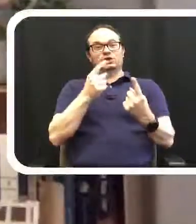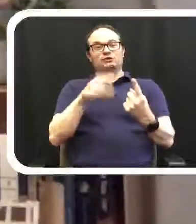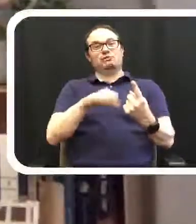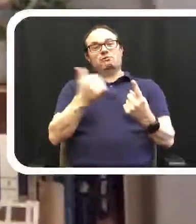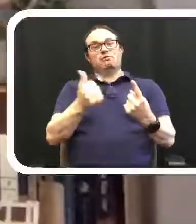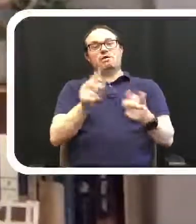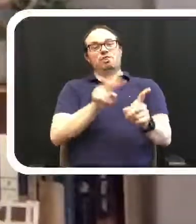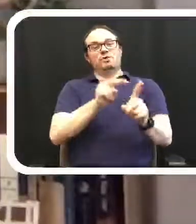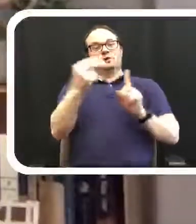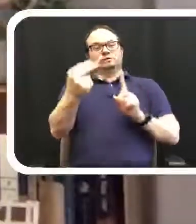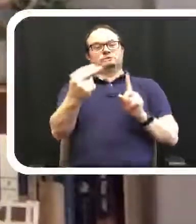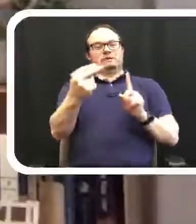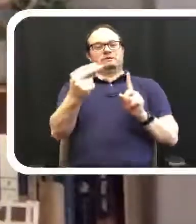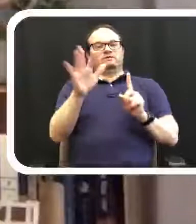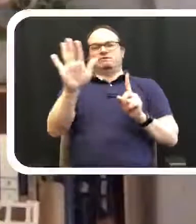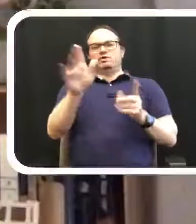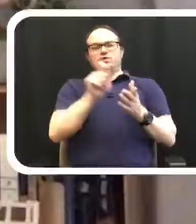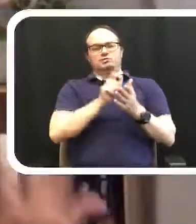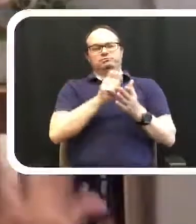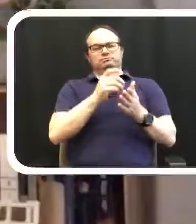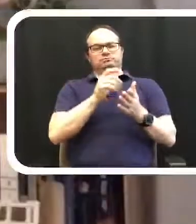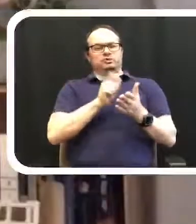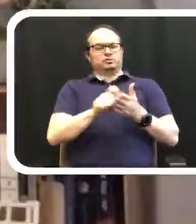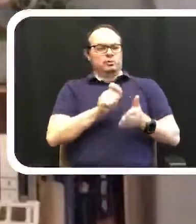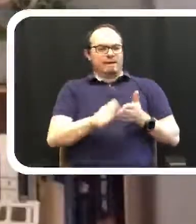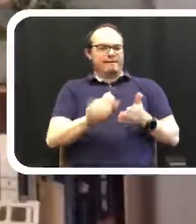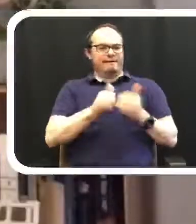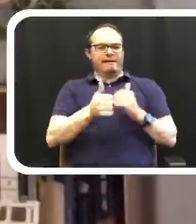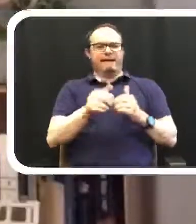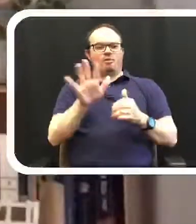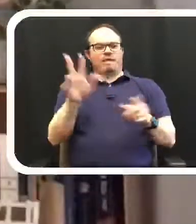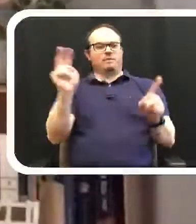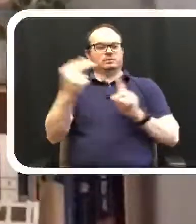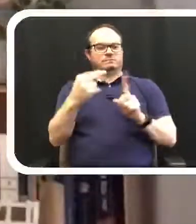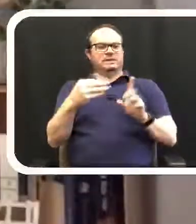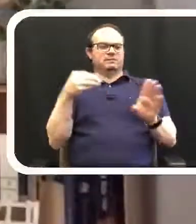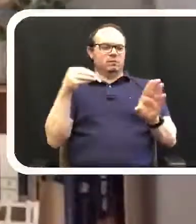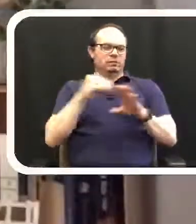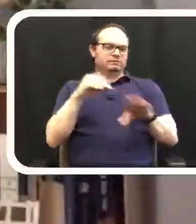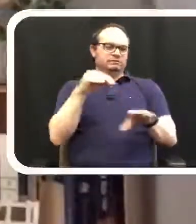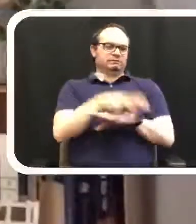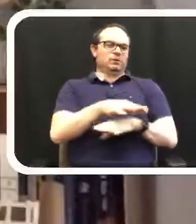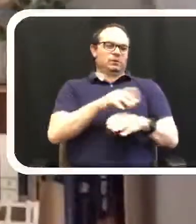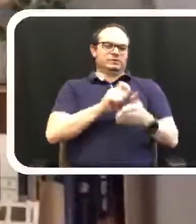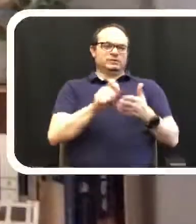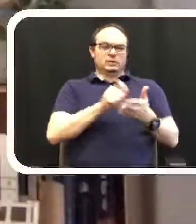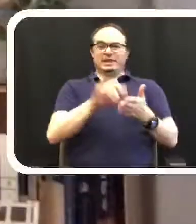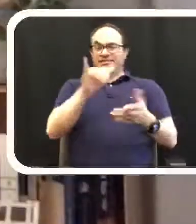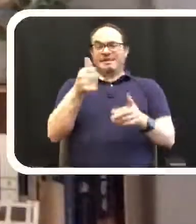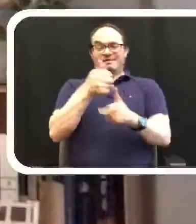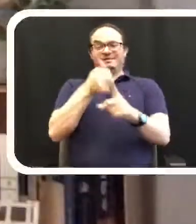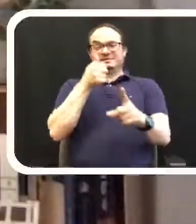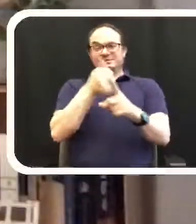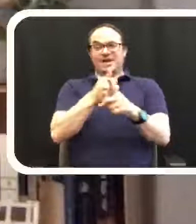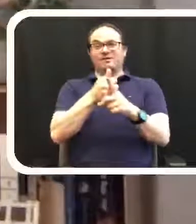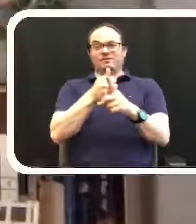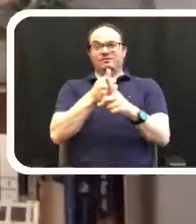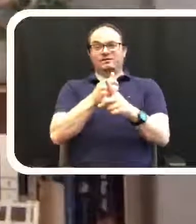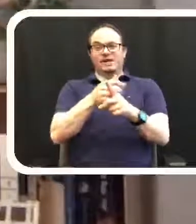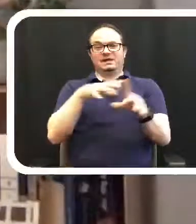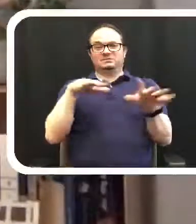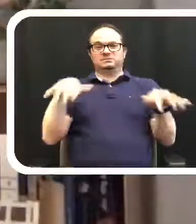to think about what you're writing or how they're going to respond to it, that in itself can be